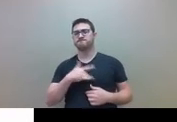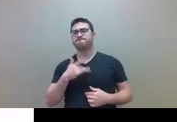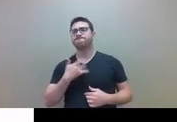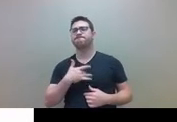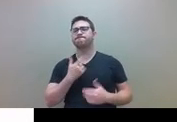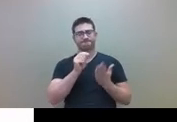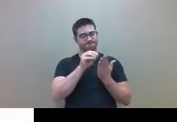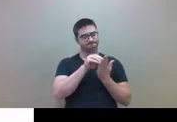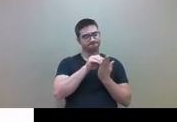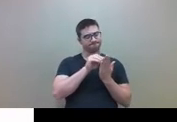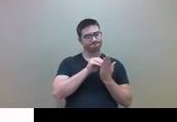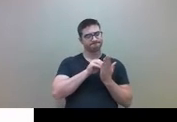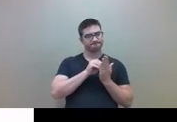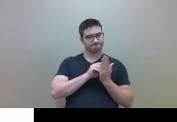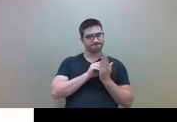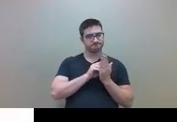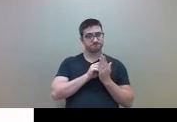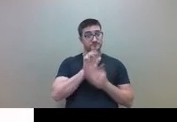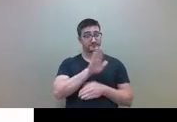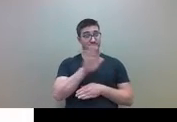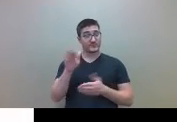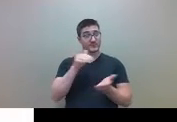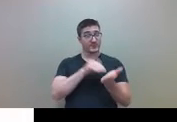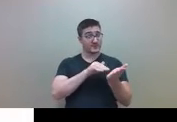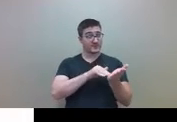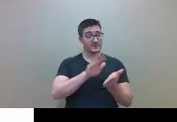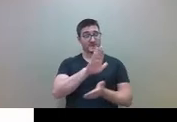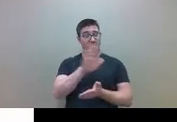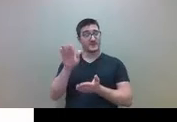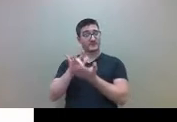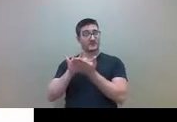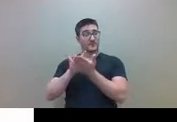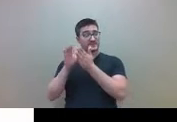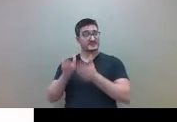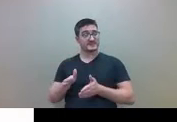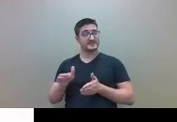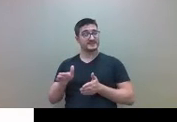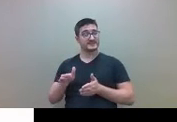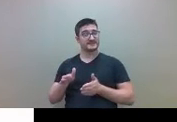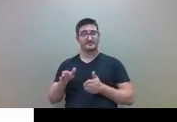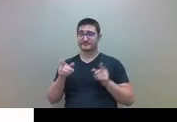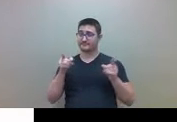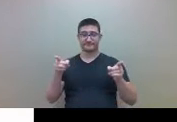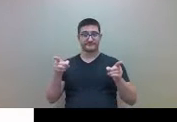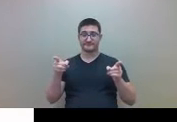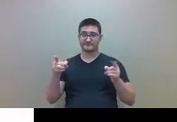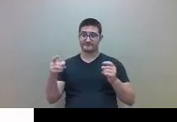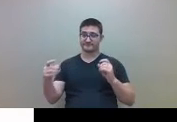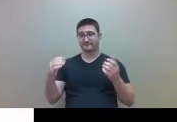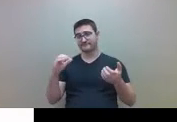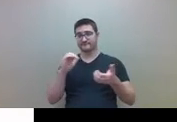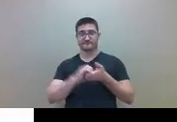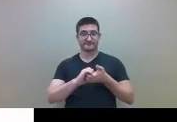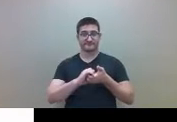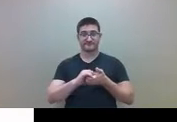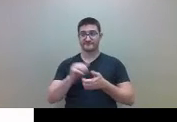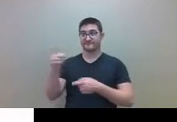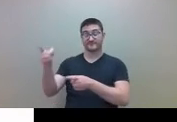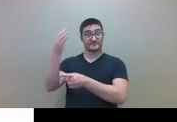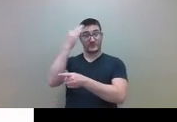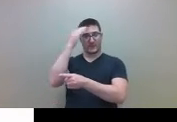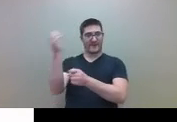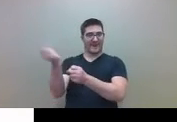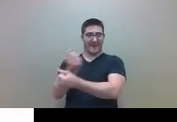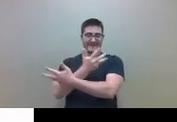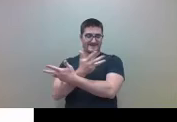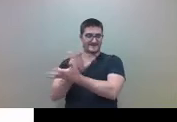and pharmacist is your best friend. They know everything under anything about medication. So if your doctor